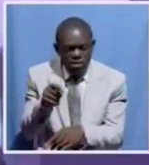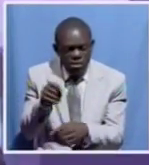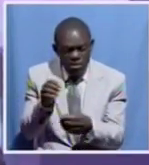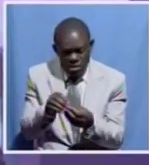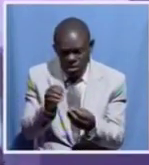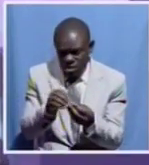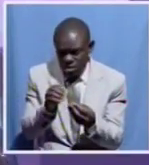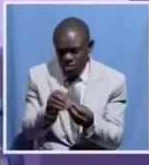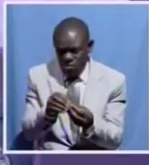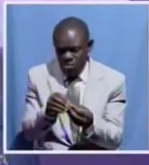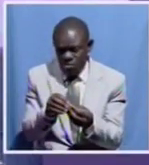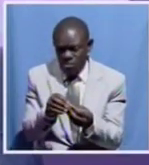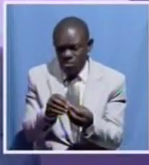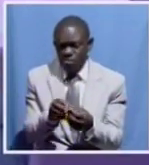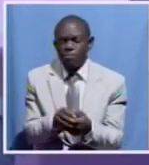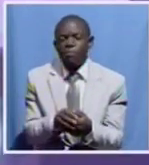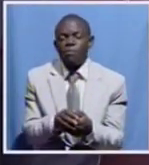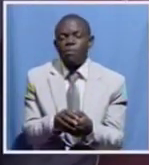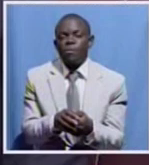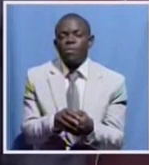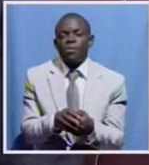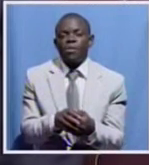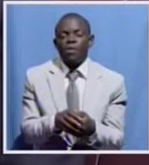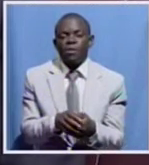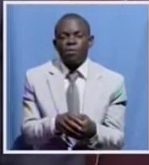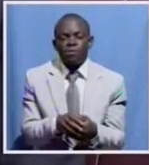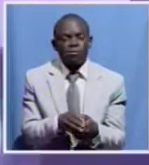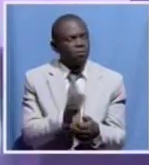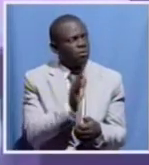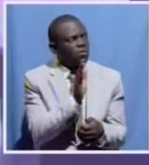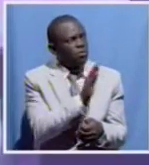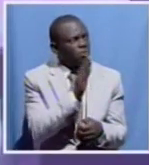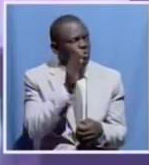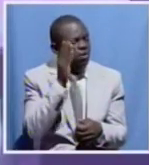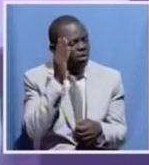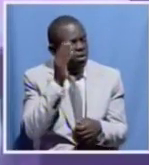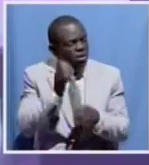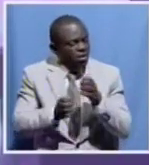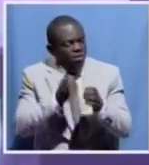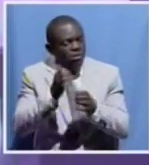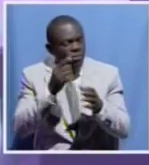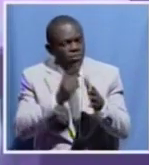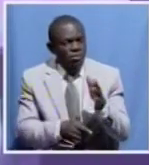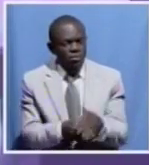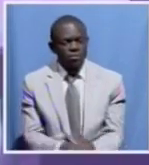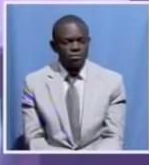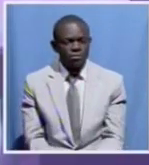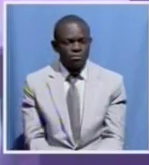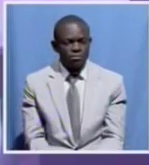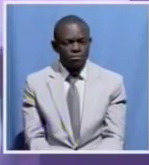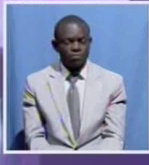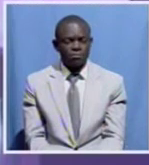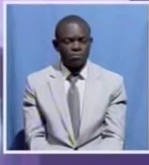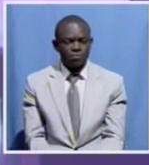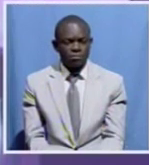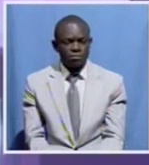So it takes time, like you would say. Yes, give me your personal experience. I know you're a representative of the country abroad, and